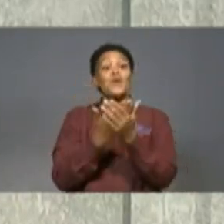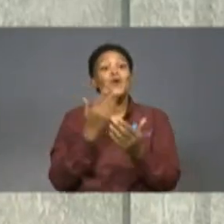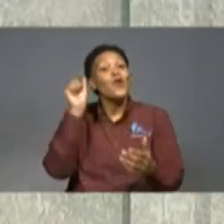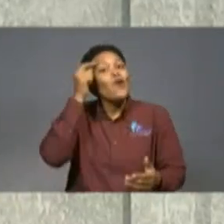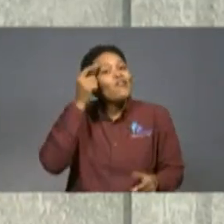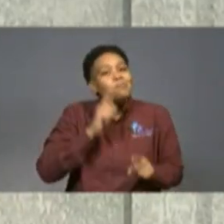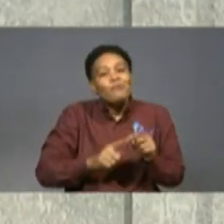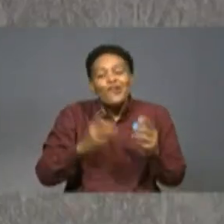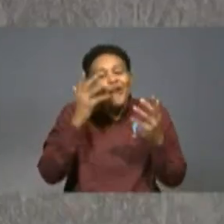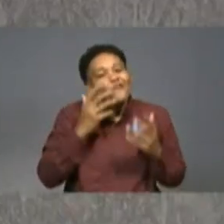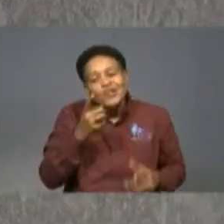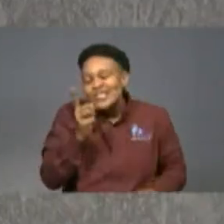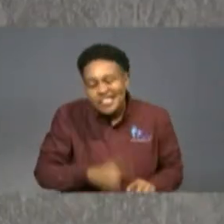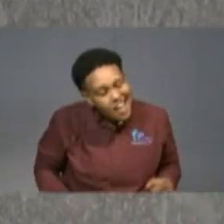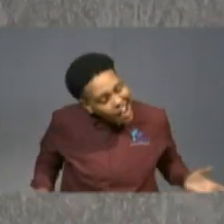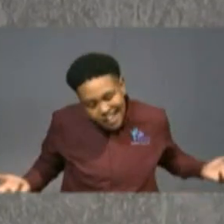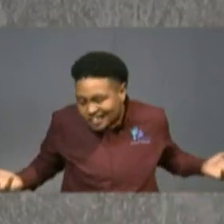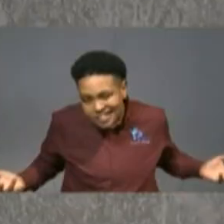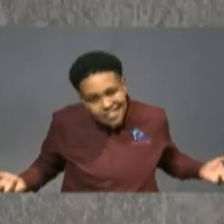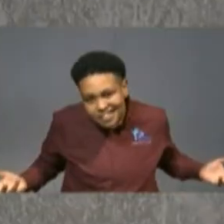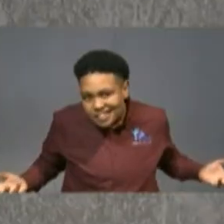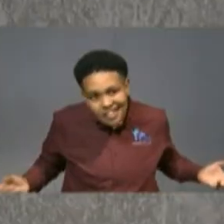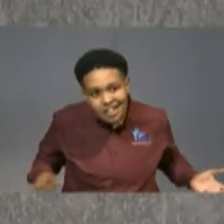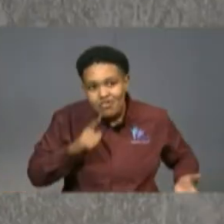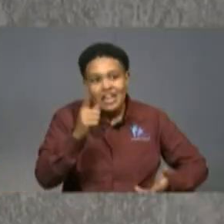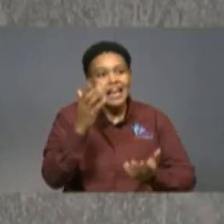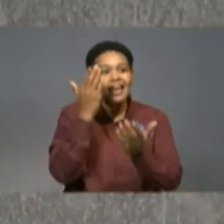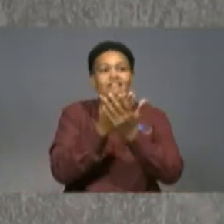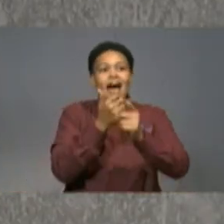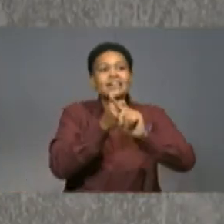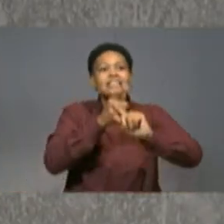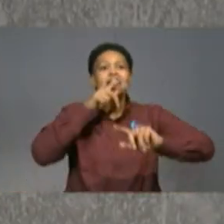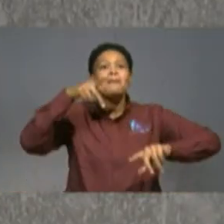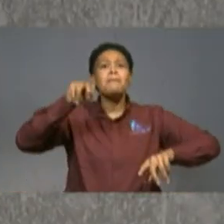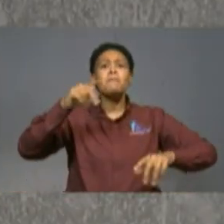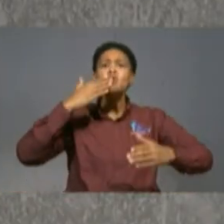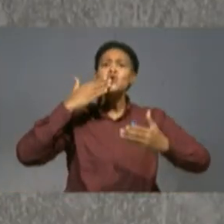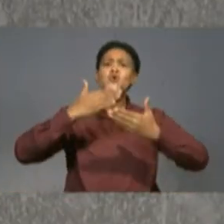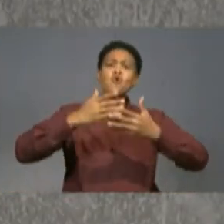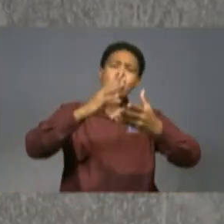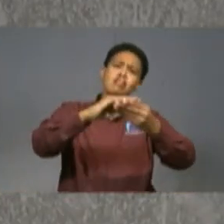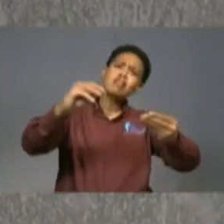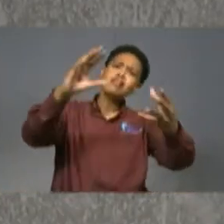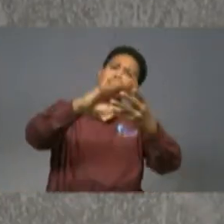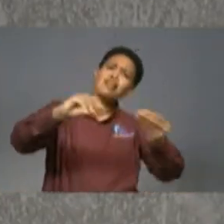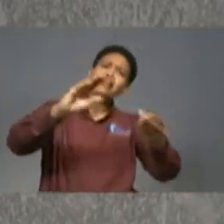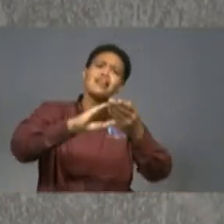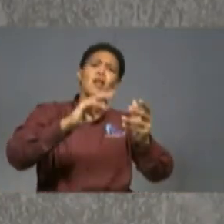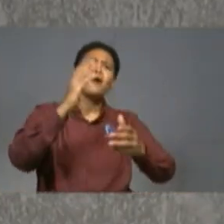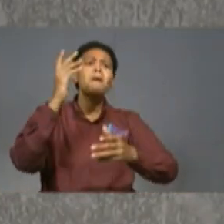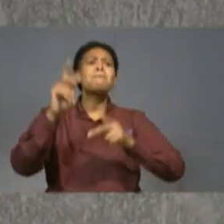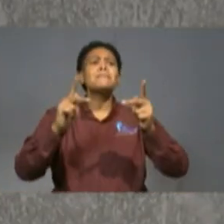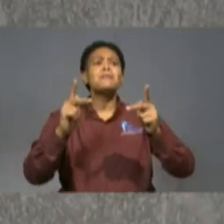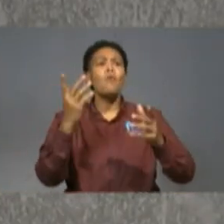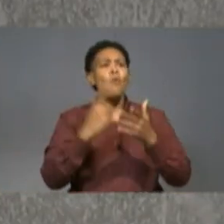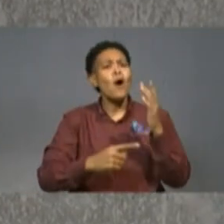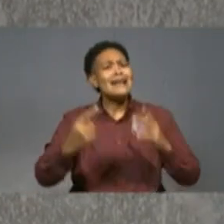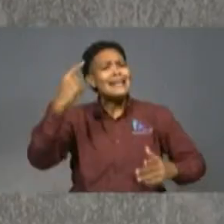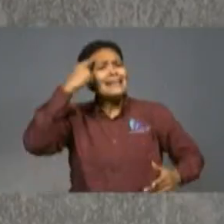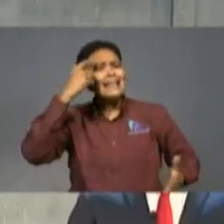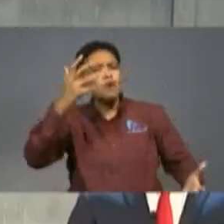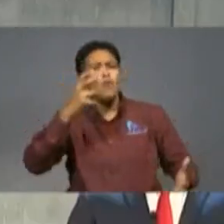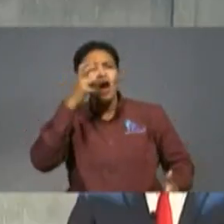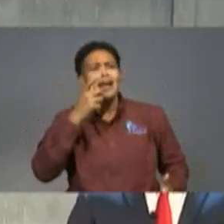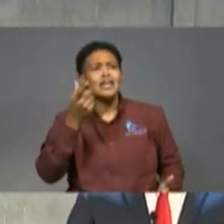can't. The fact is that the PNP is great at telling the Jamaica people what they think they want to hear. They even did it